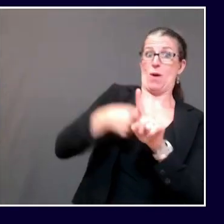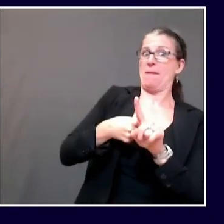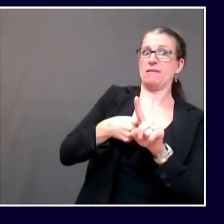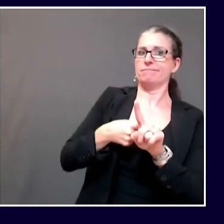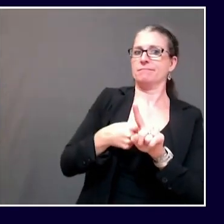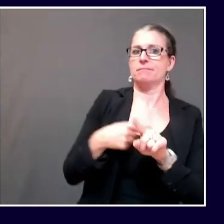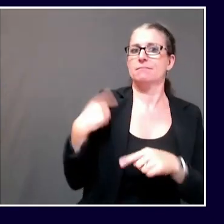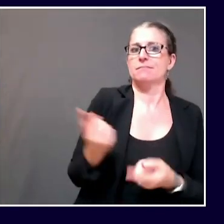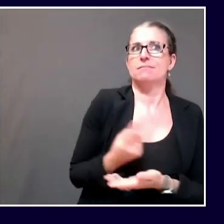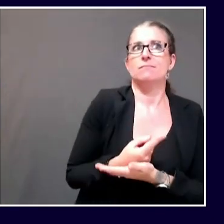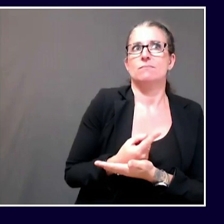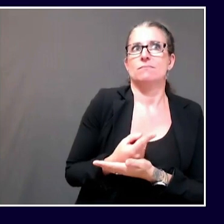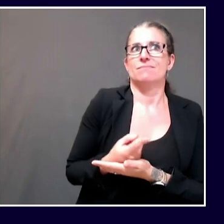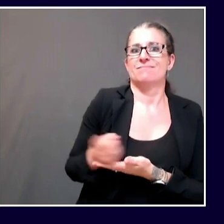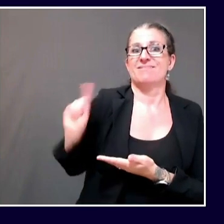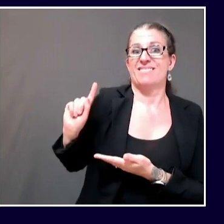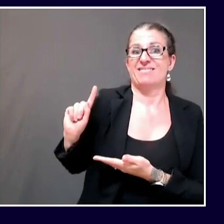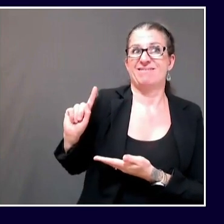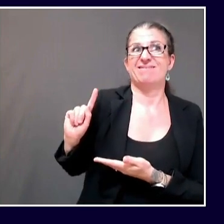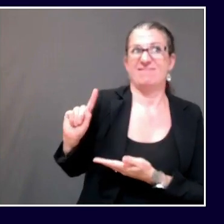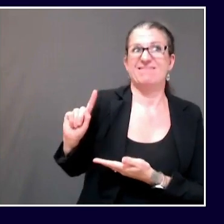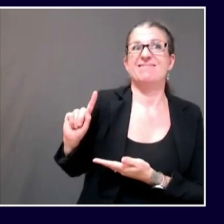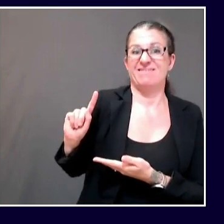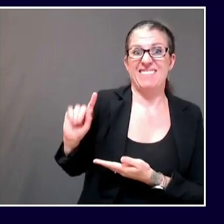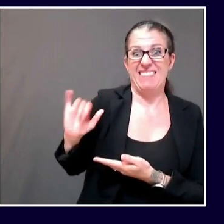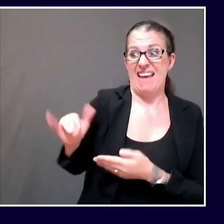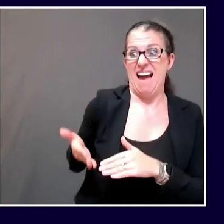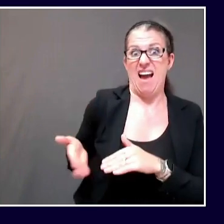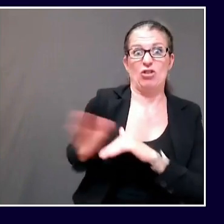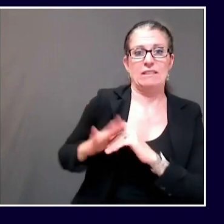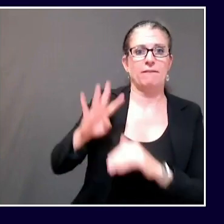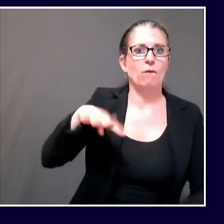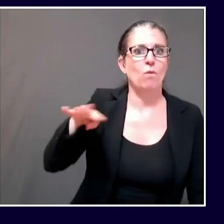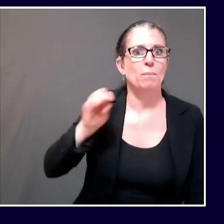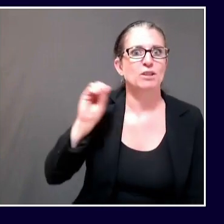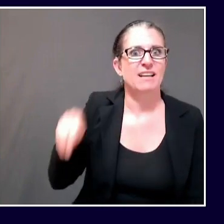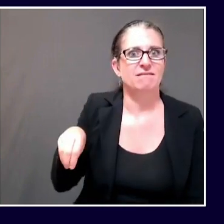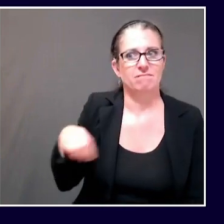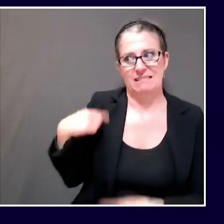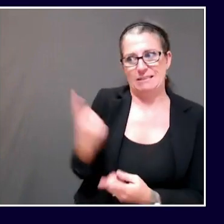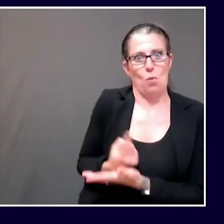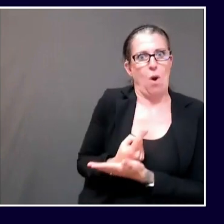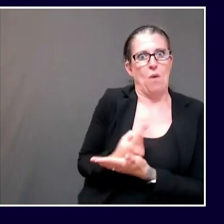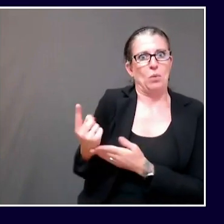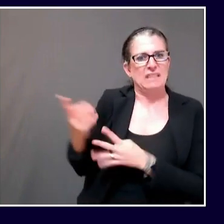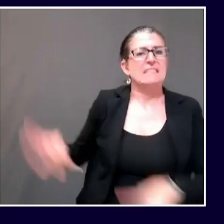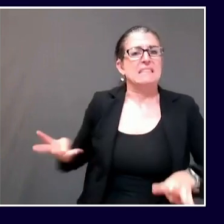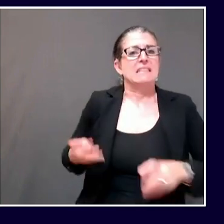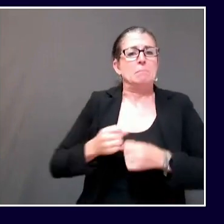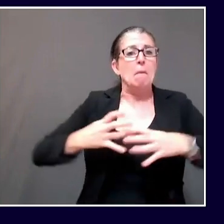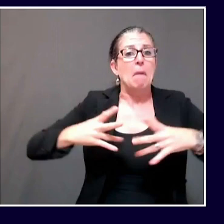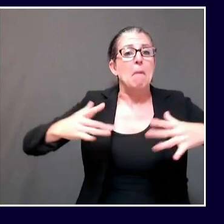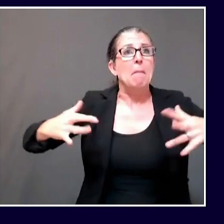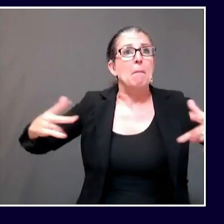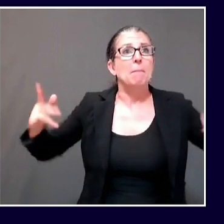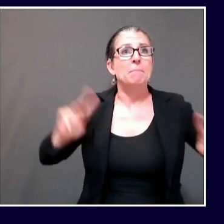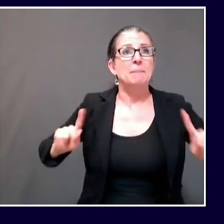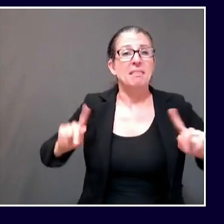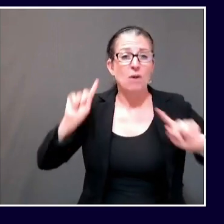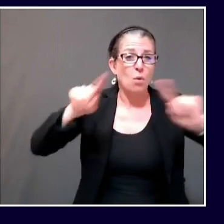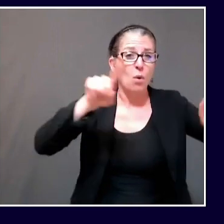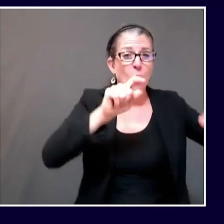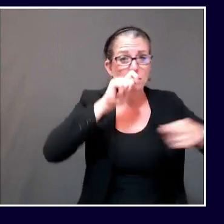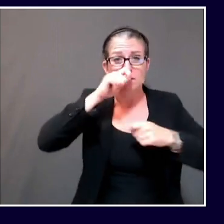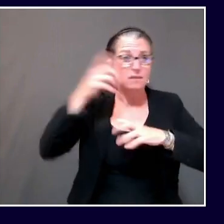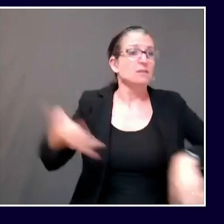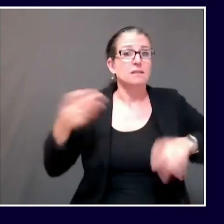a 44% growth rate just in testing volume in Maine in the past 7 days alone,